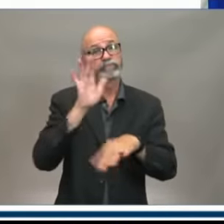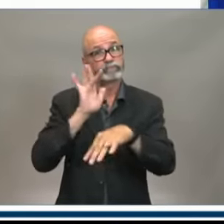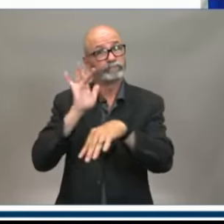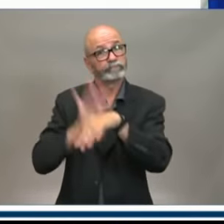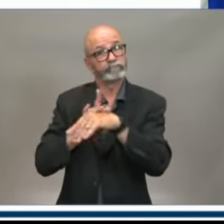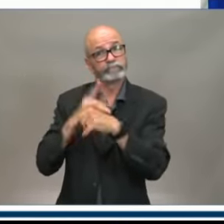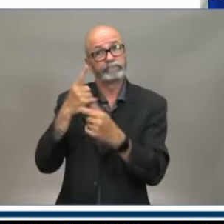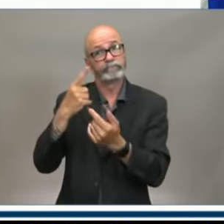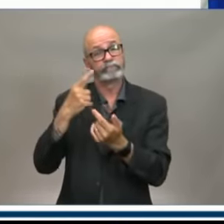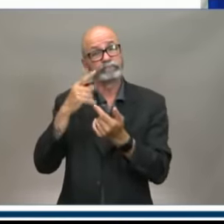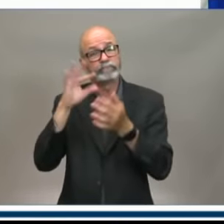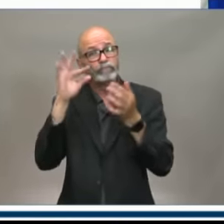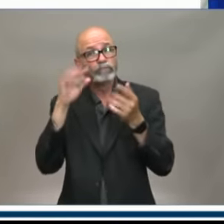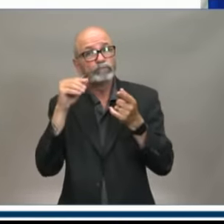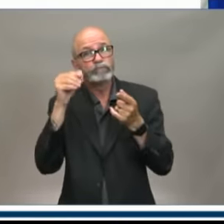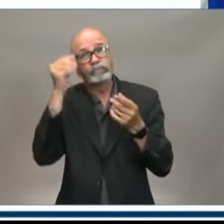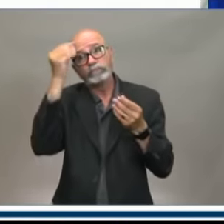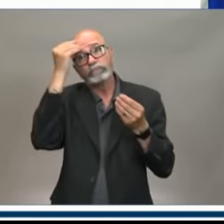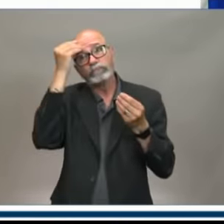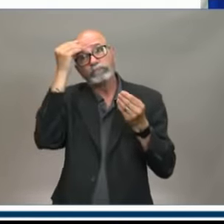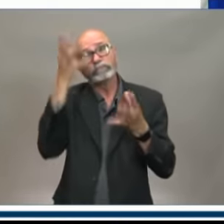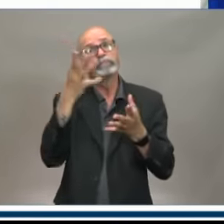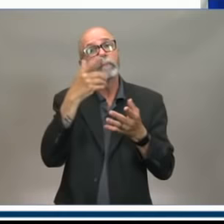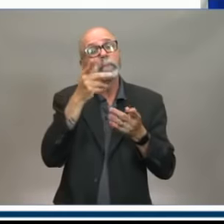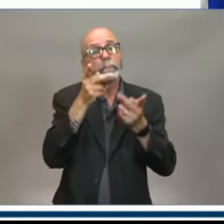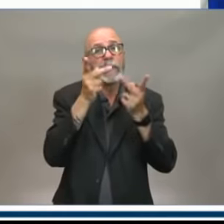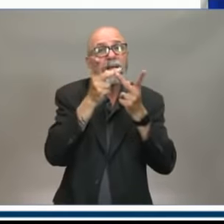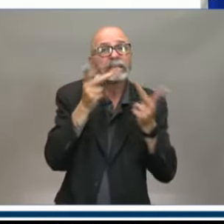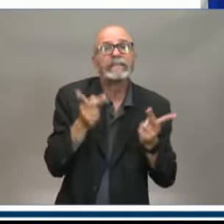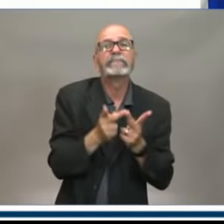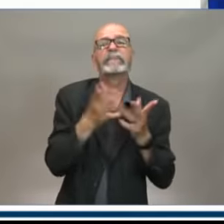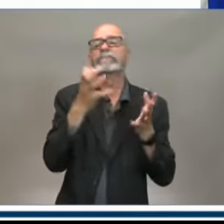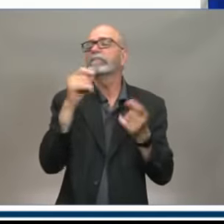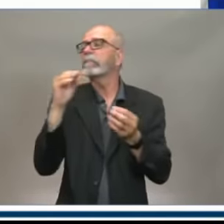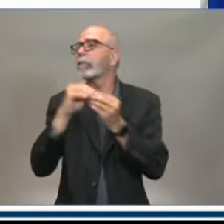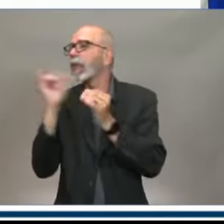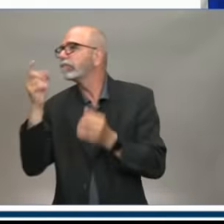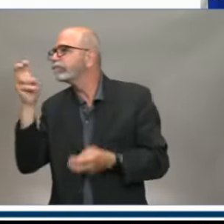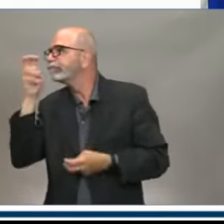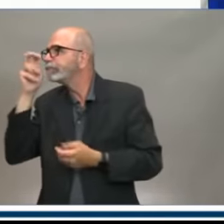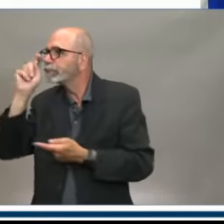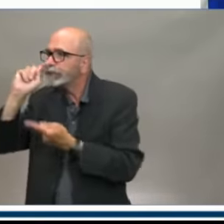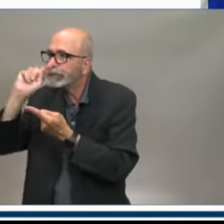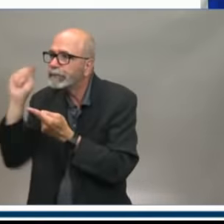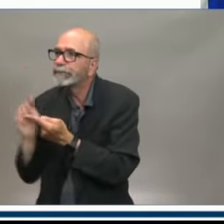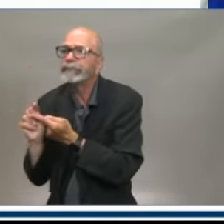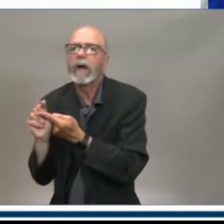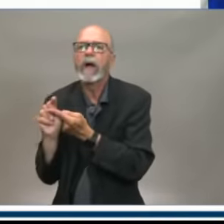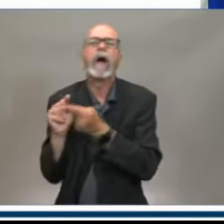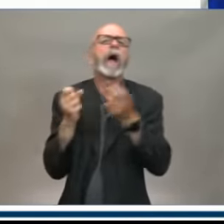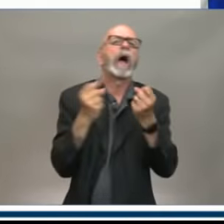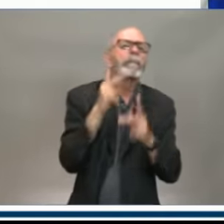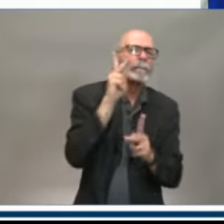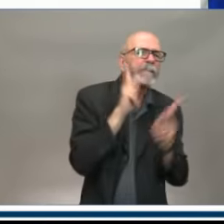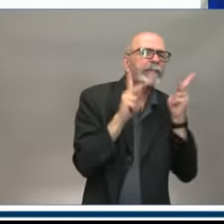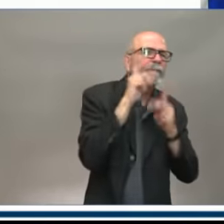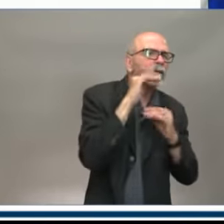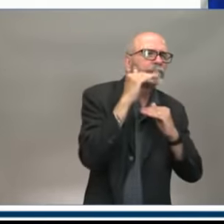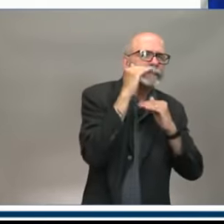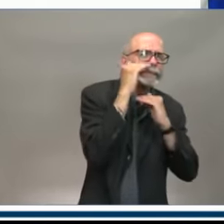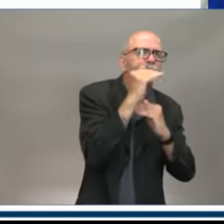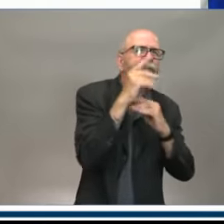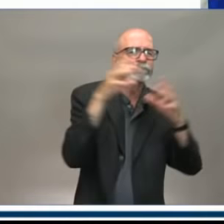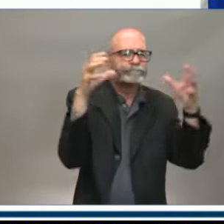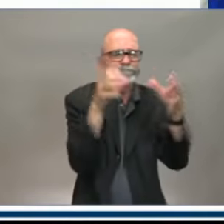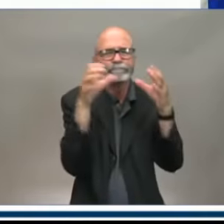be, is the province considering relaxing numbers for gatherings so people can congregate in some way